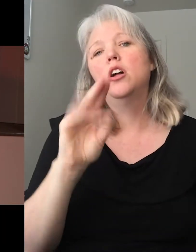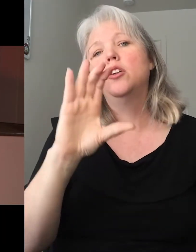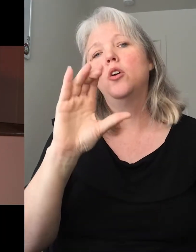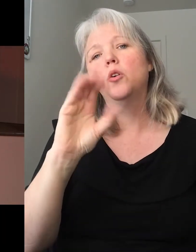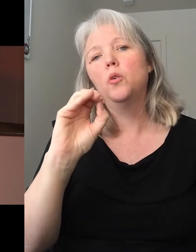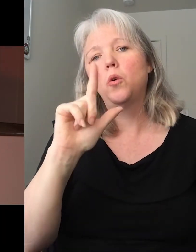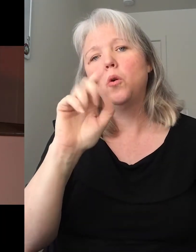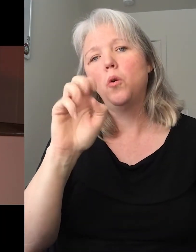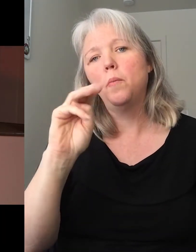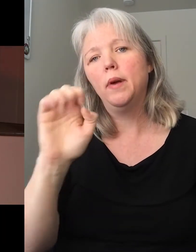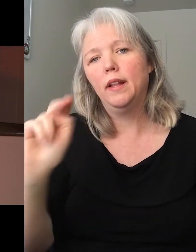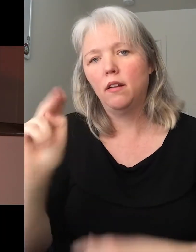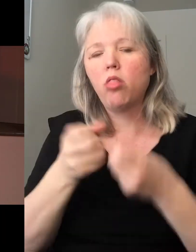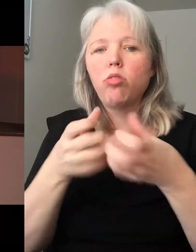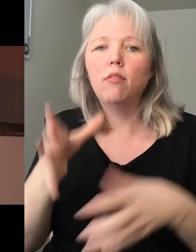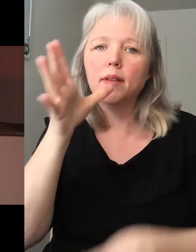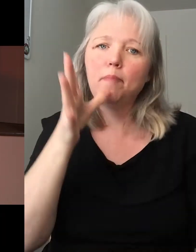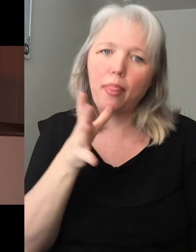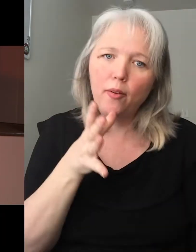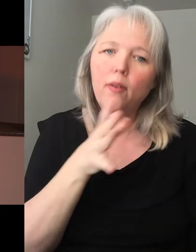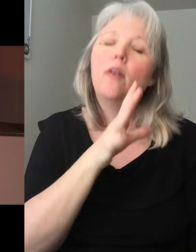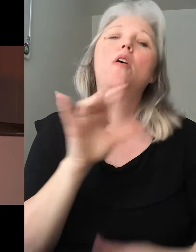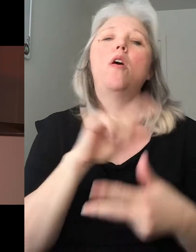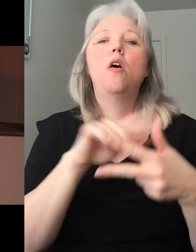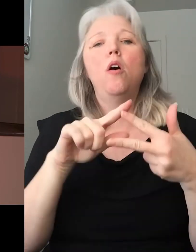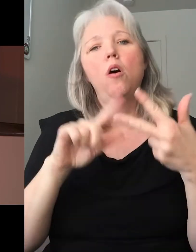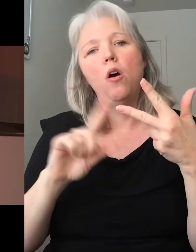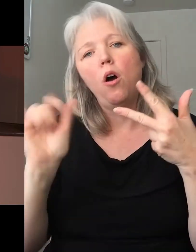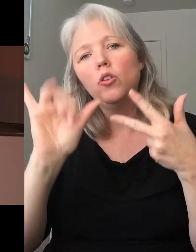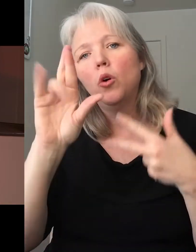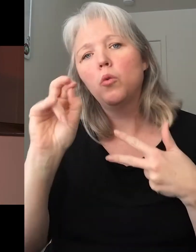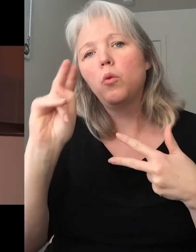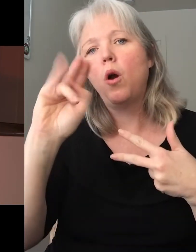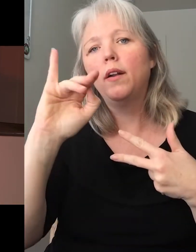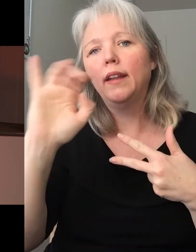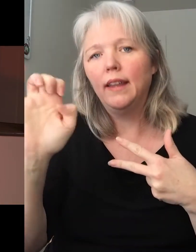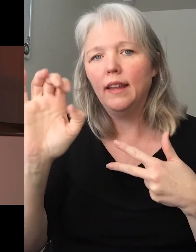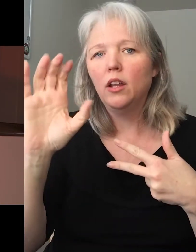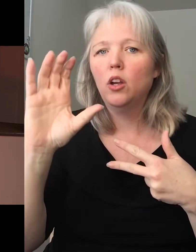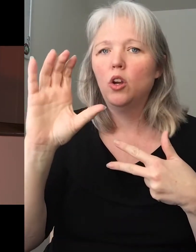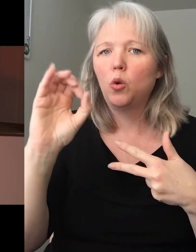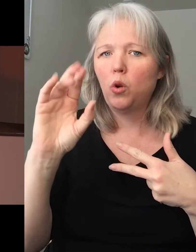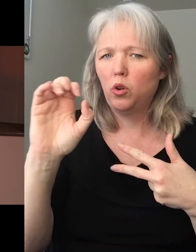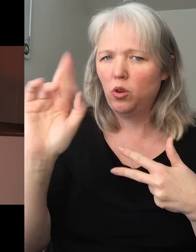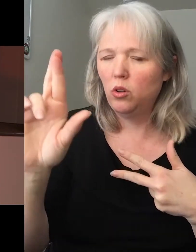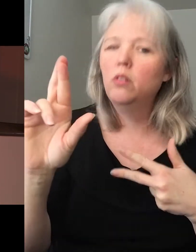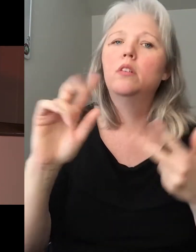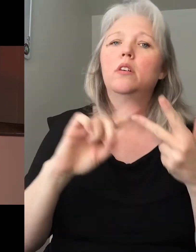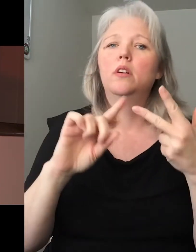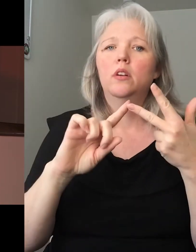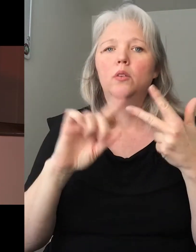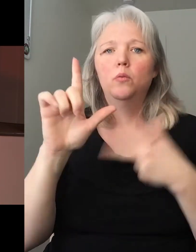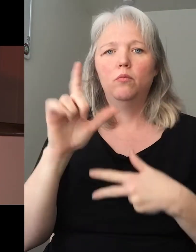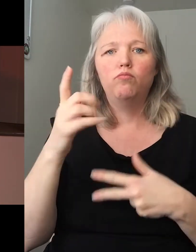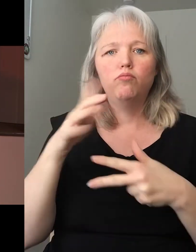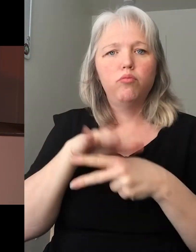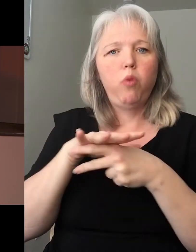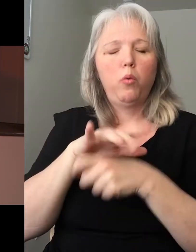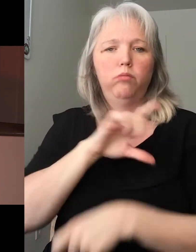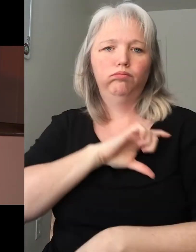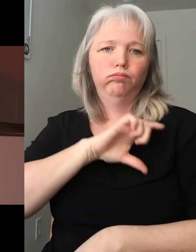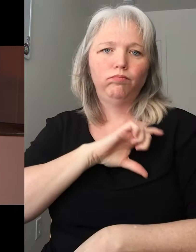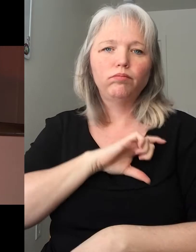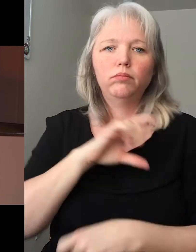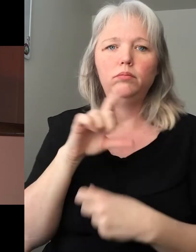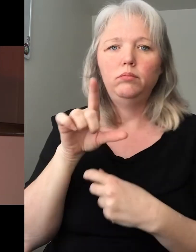mother. And also we lost Ronnie Corder, one of our local lawmen, one of our sheriff's deputies.